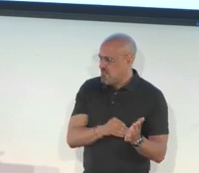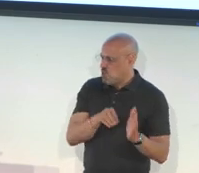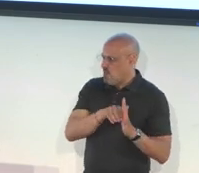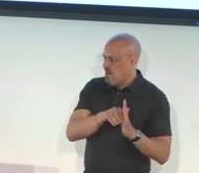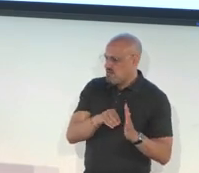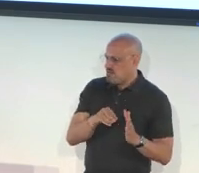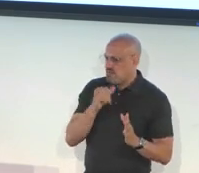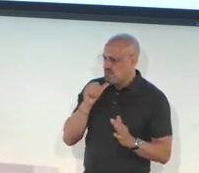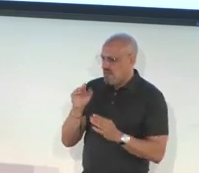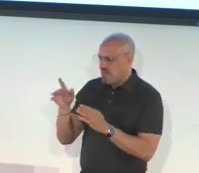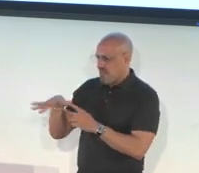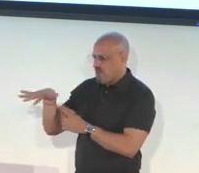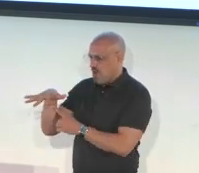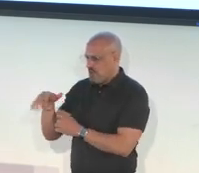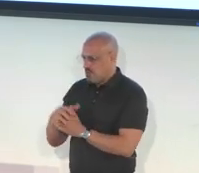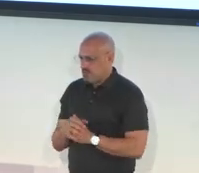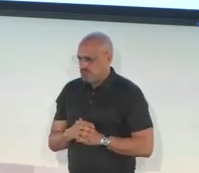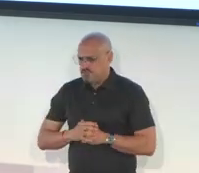works.